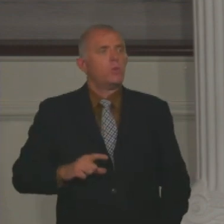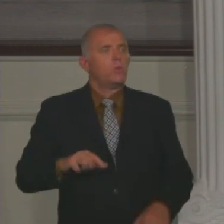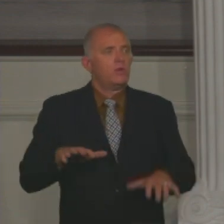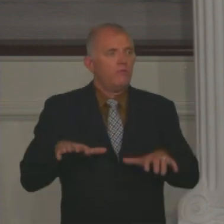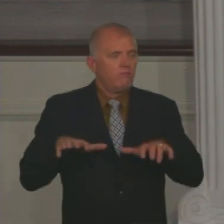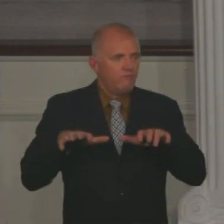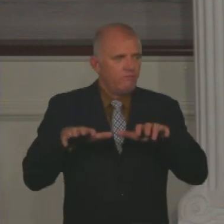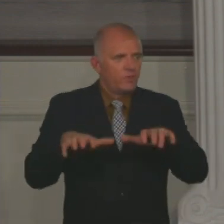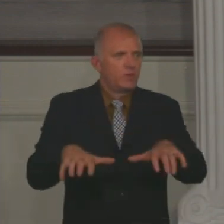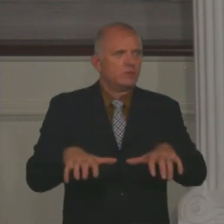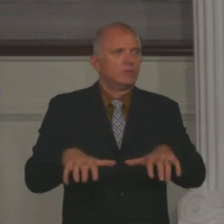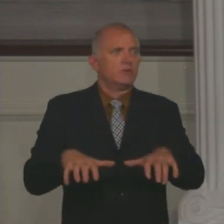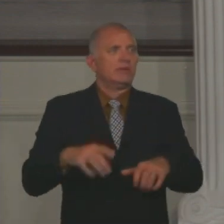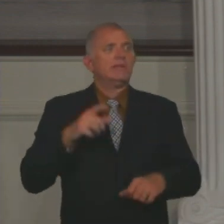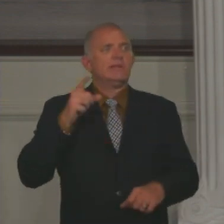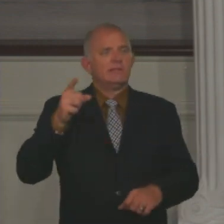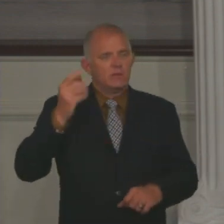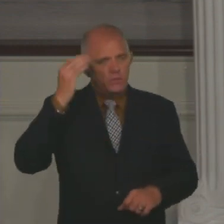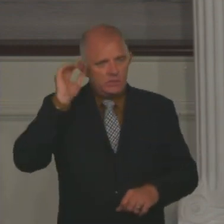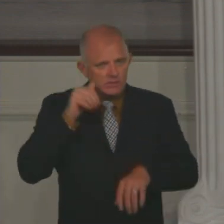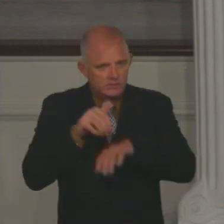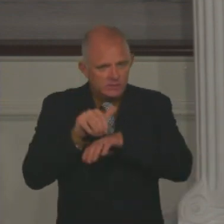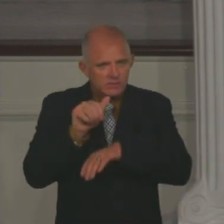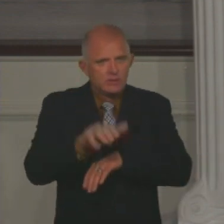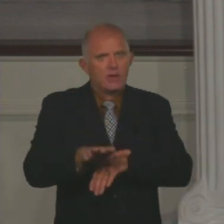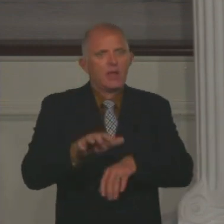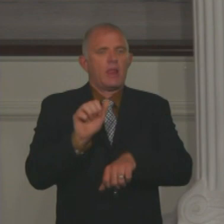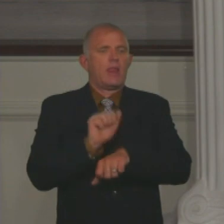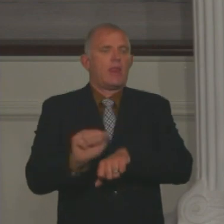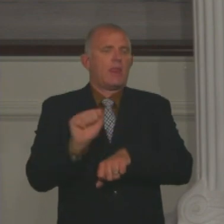that He will send forth laborers into His harvest.